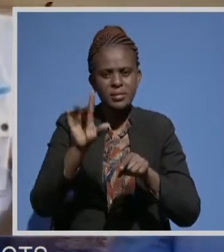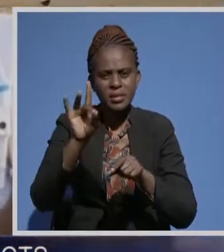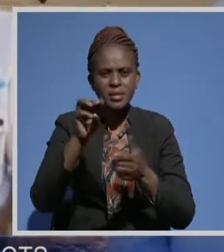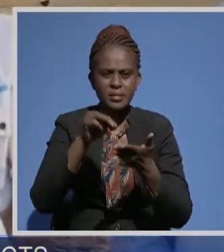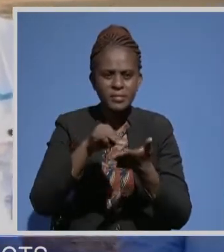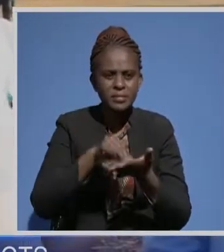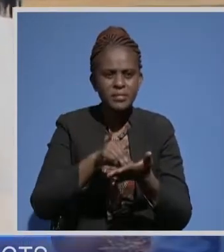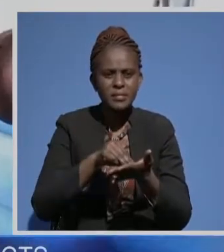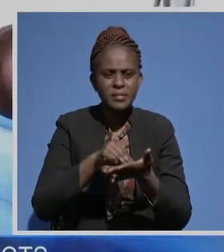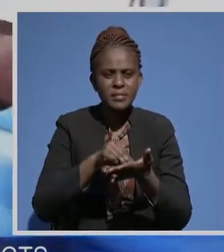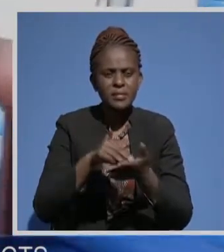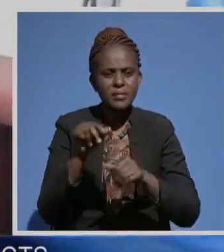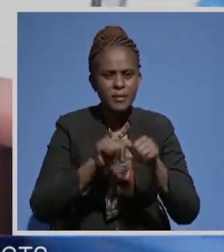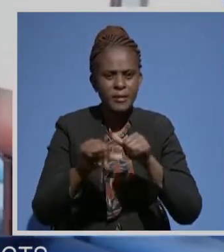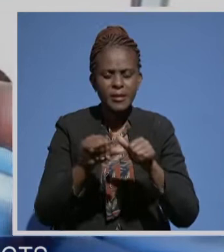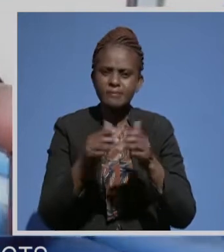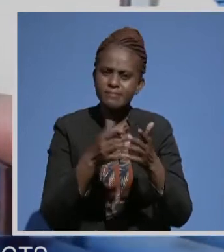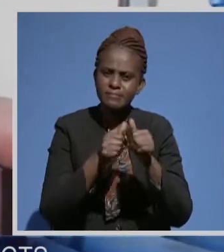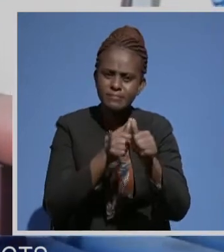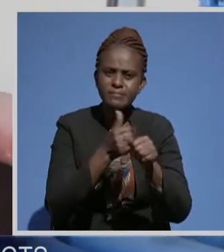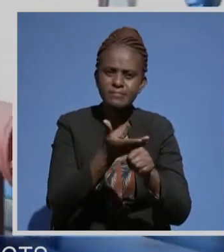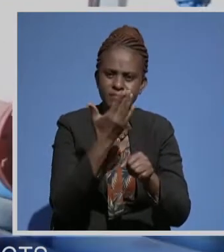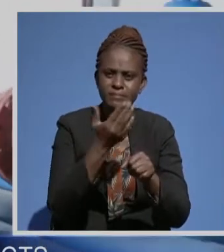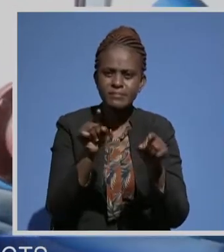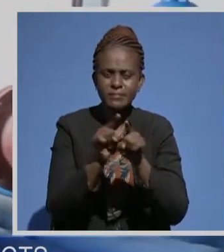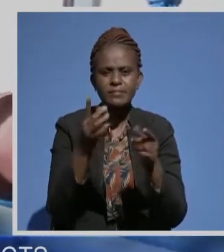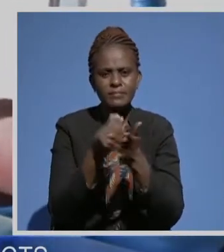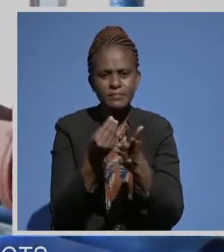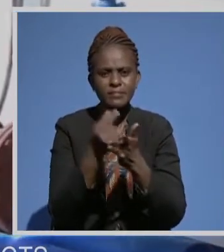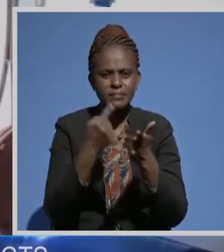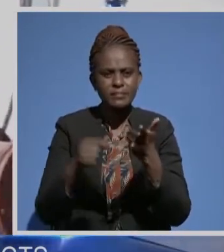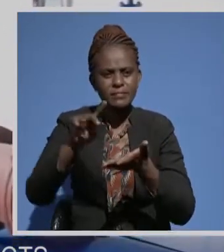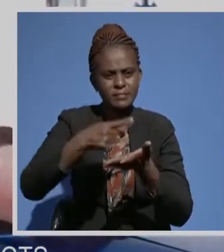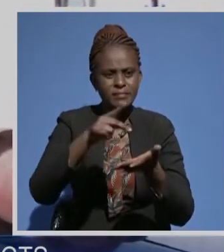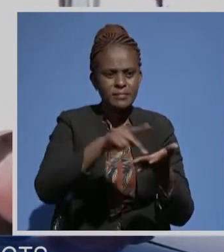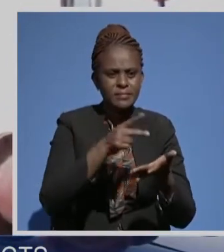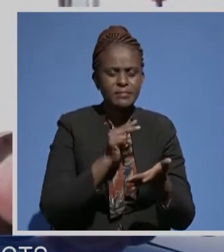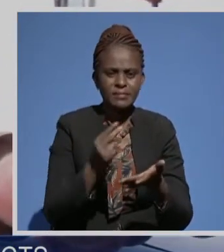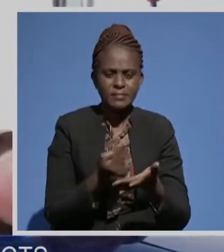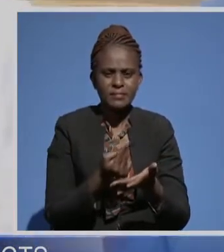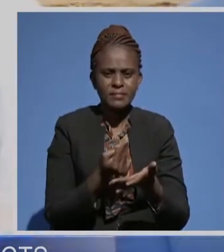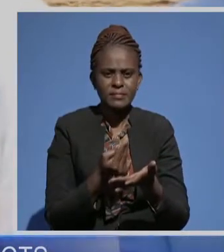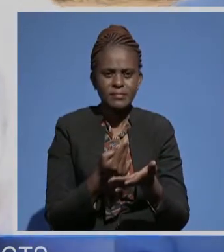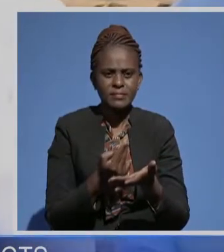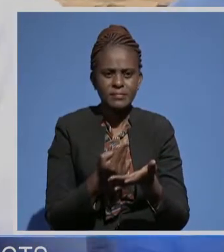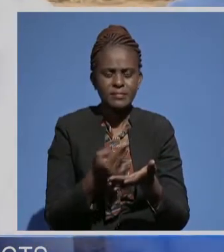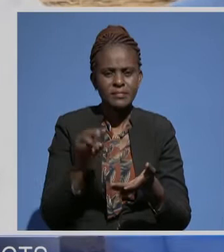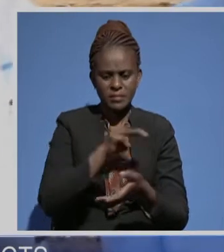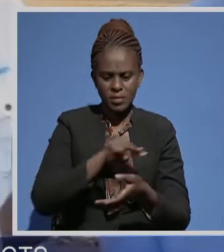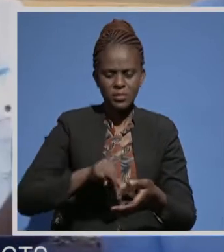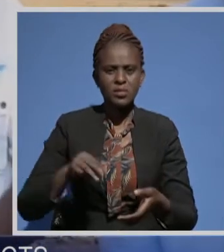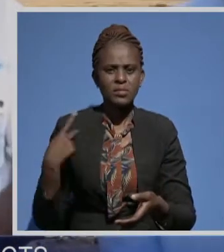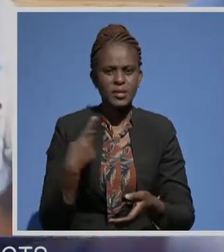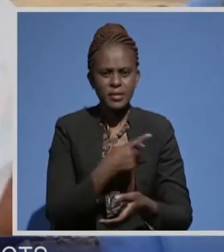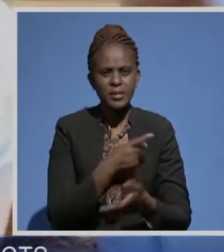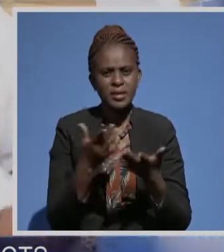up 11 million, right? Let's the follow up so that in the ramesh about pay lako. Any money I'm released by MD and the member of parliament or